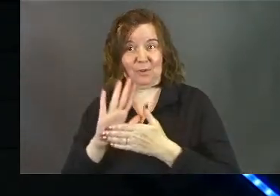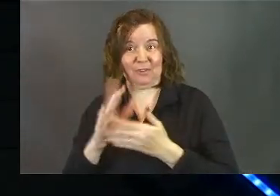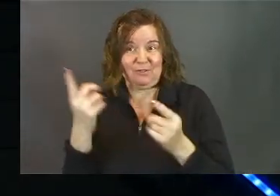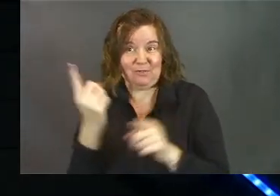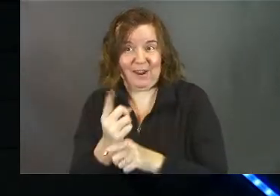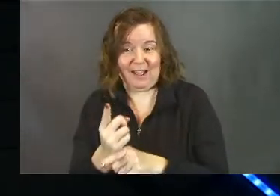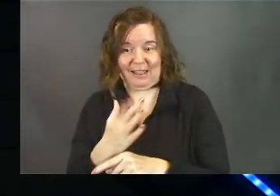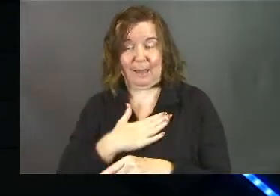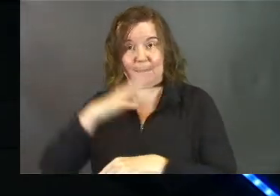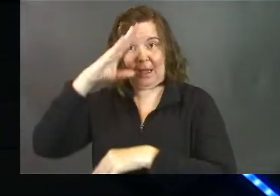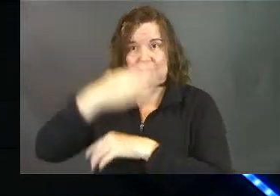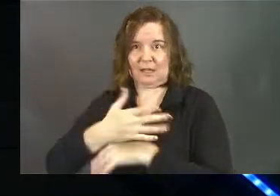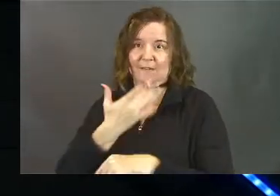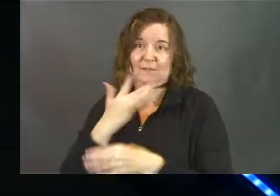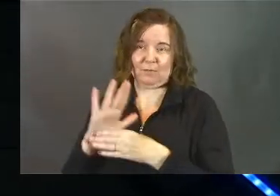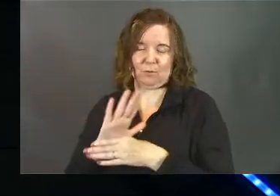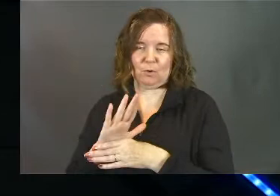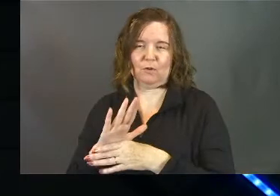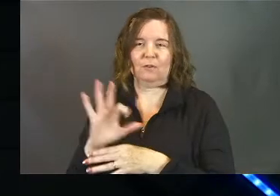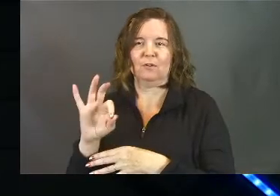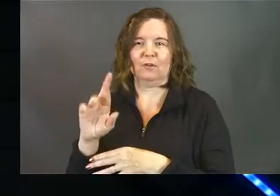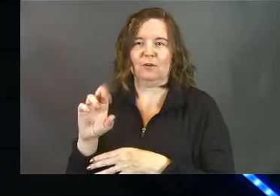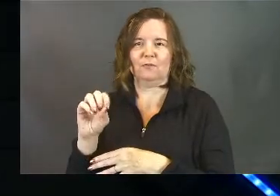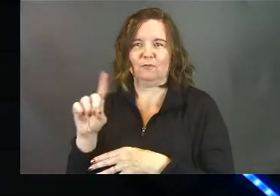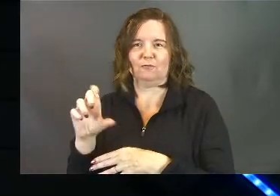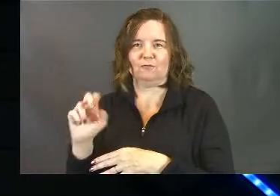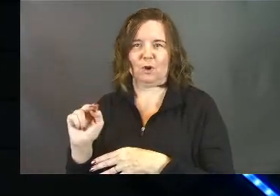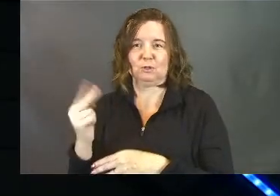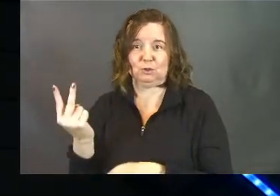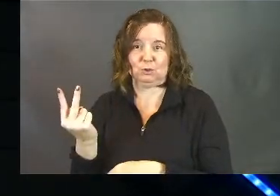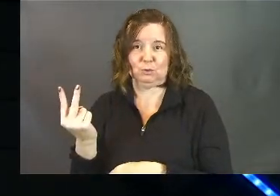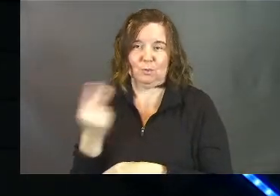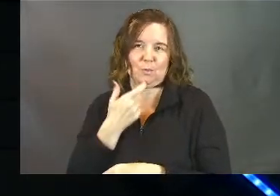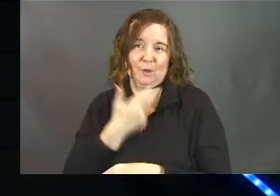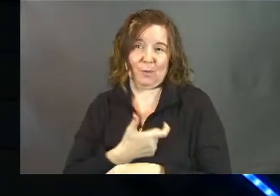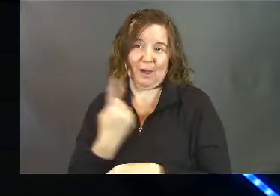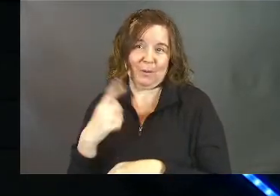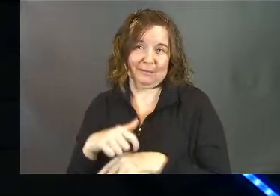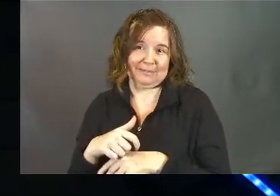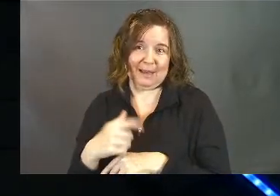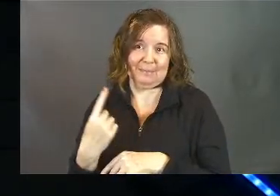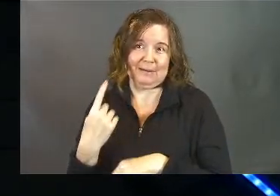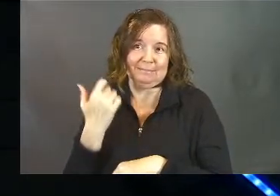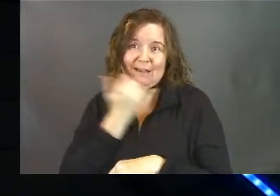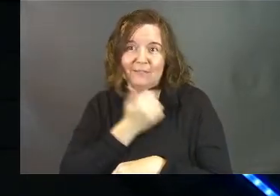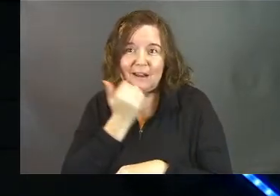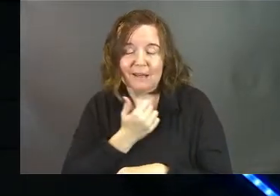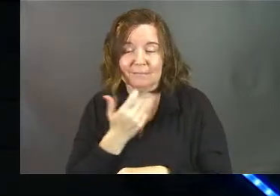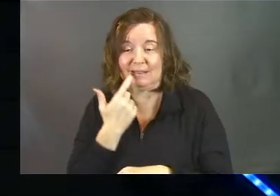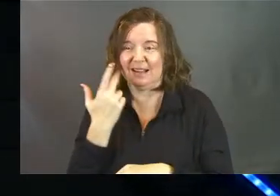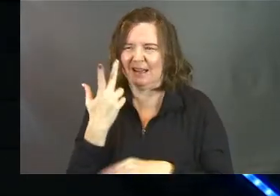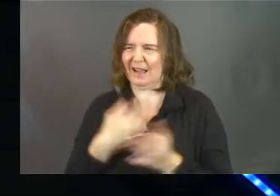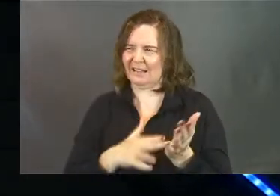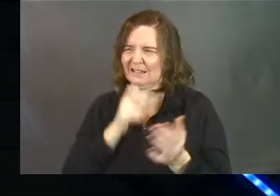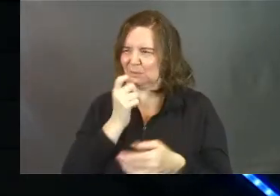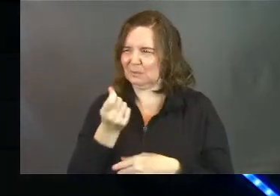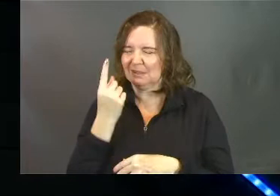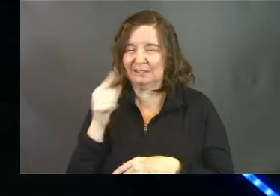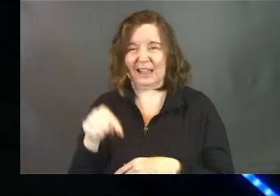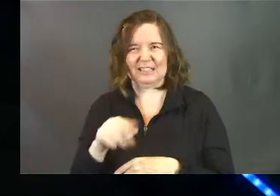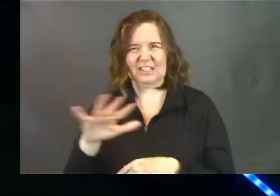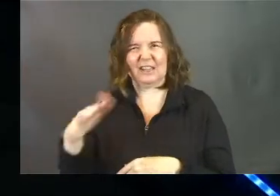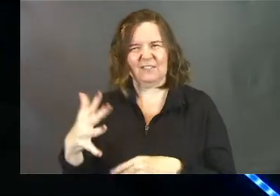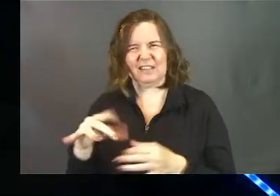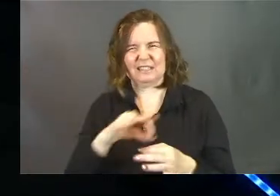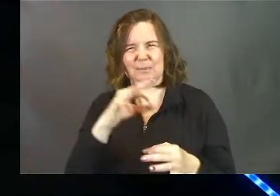Like my son, his favorite movie right now is Frozen 2. We watch it probably once a day. I've seen it a lot, and if I'm honest, I still don't get it. Like she's the